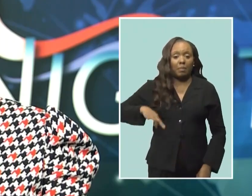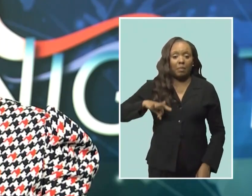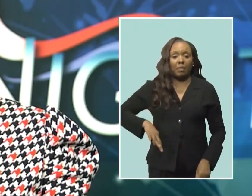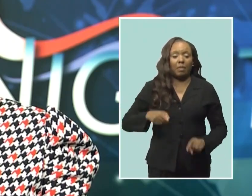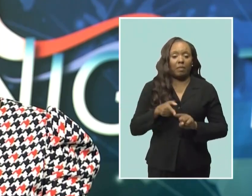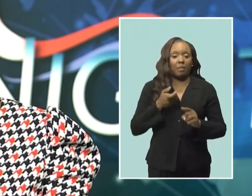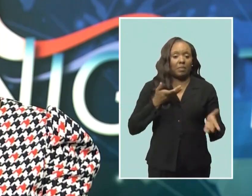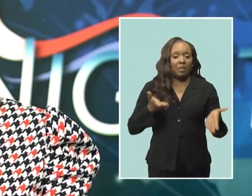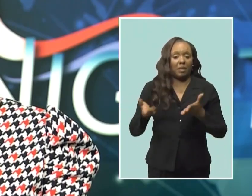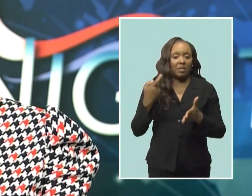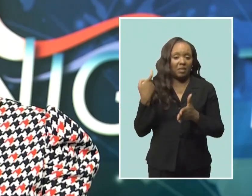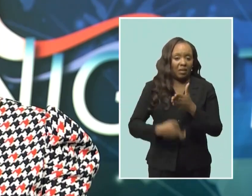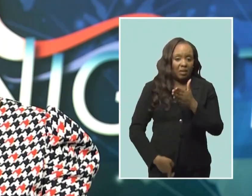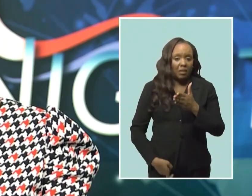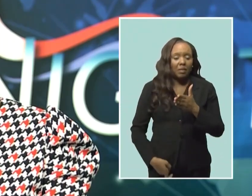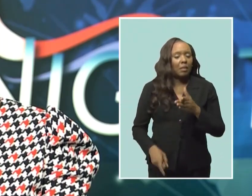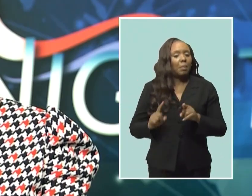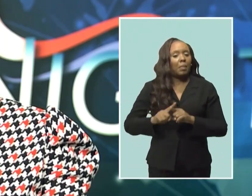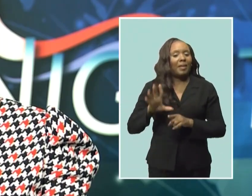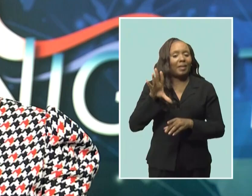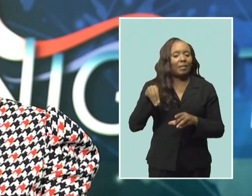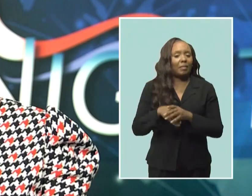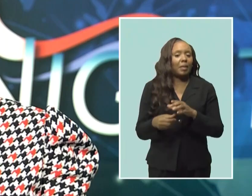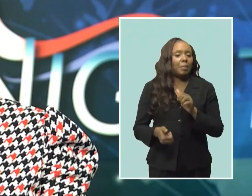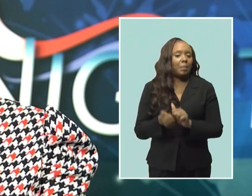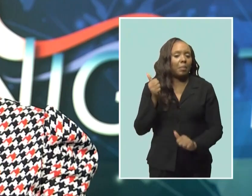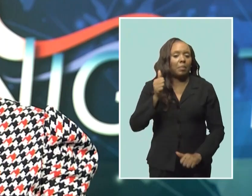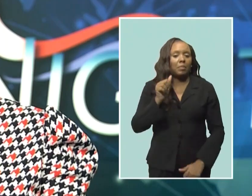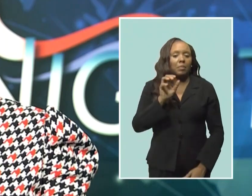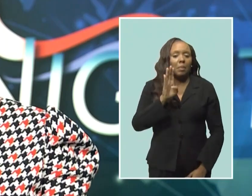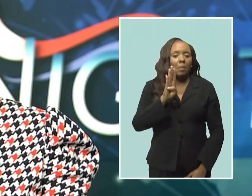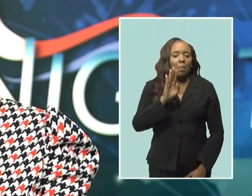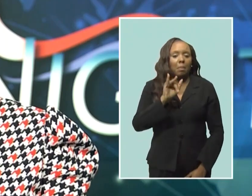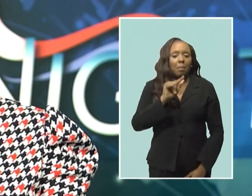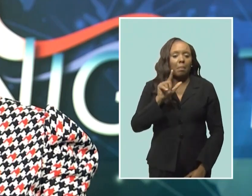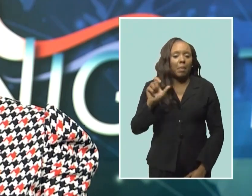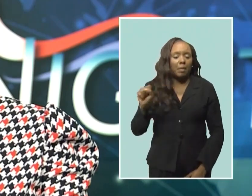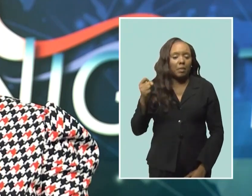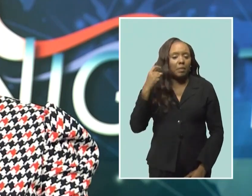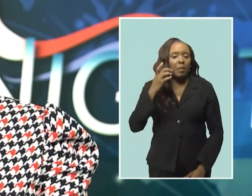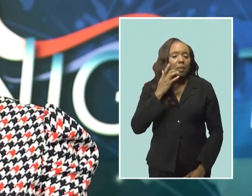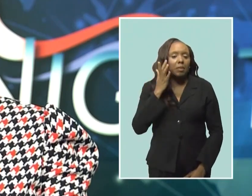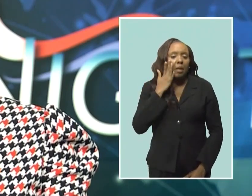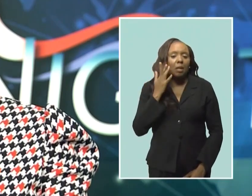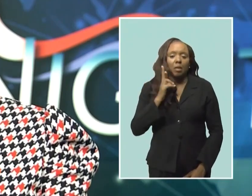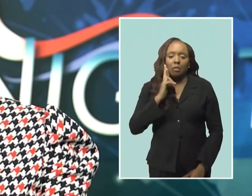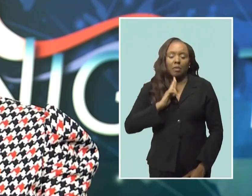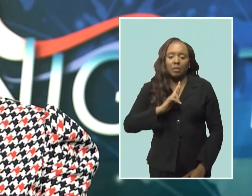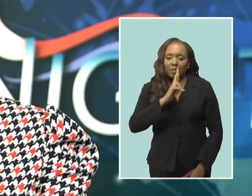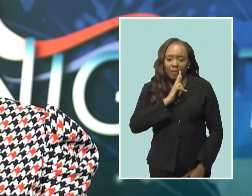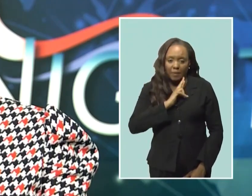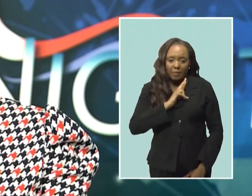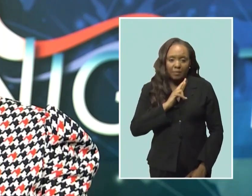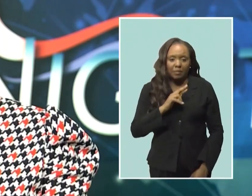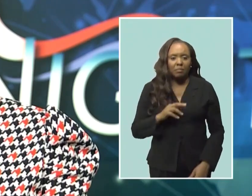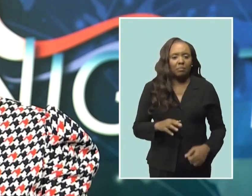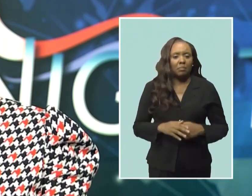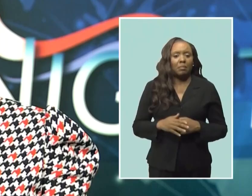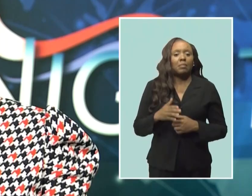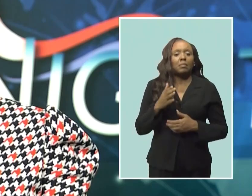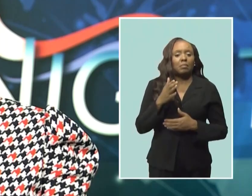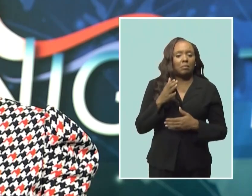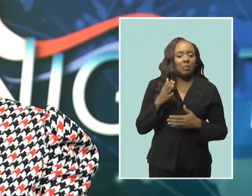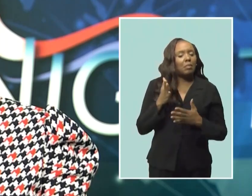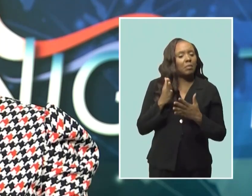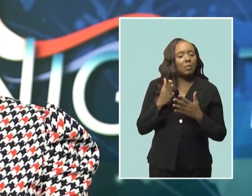service charge, despite it being included in most bills across hotels and restaurants. According to her, there is an issue with the